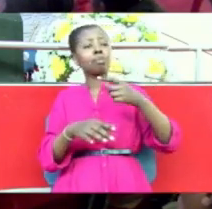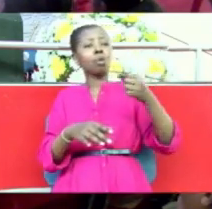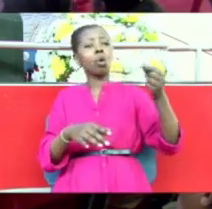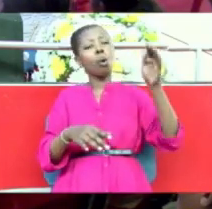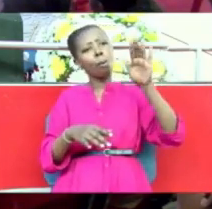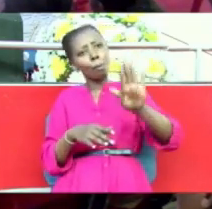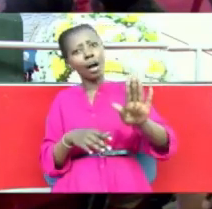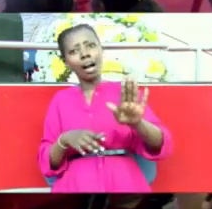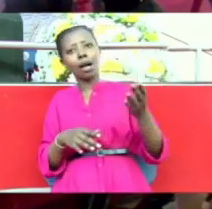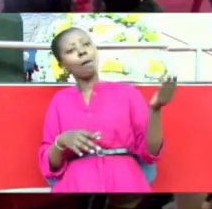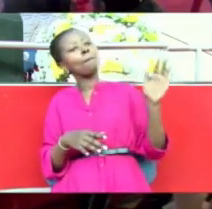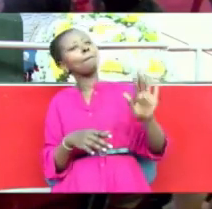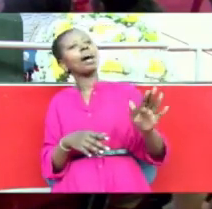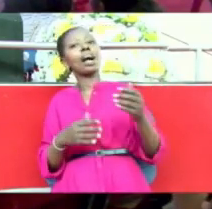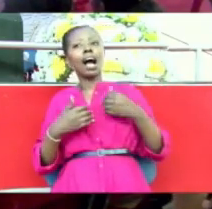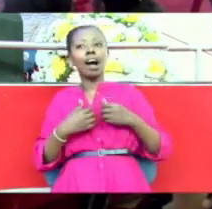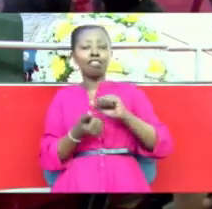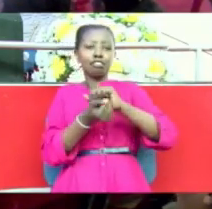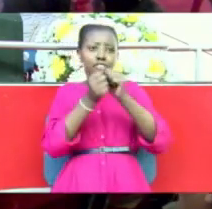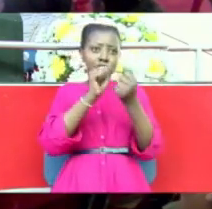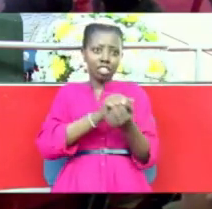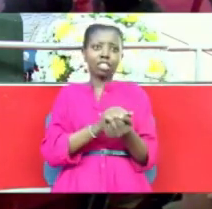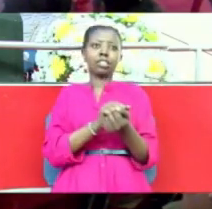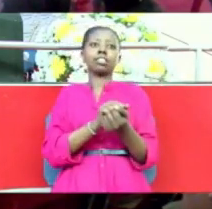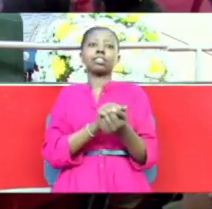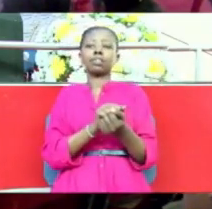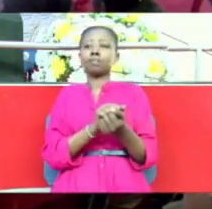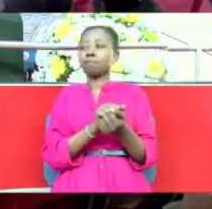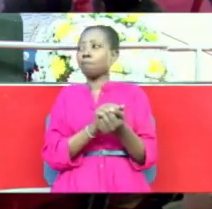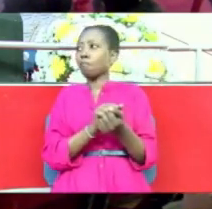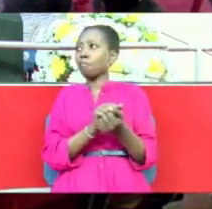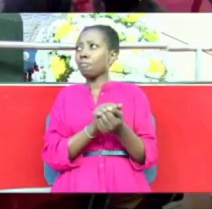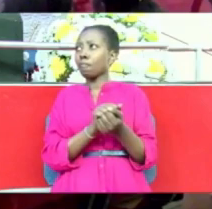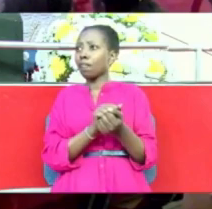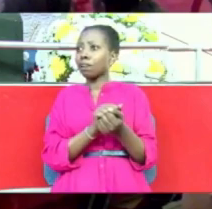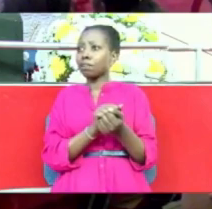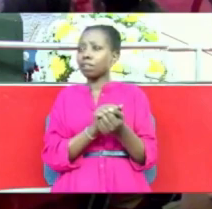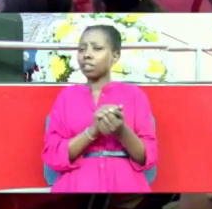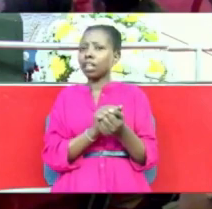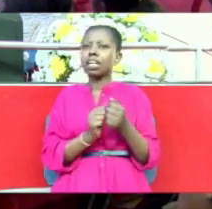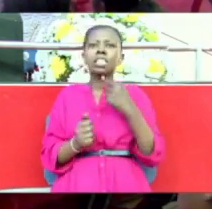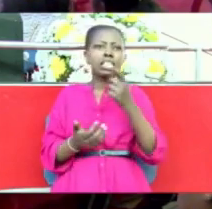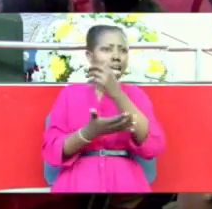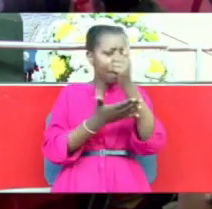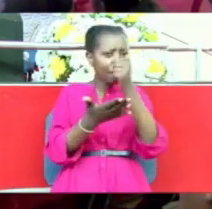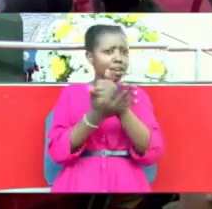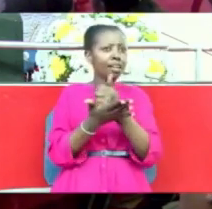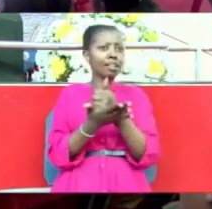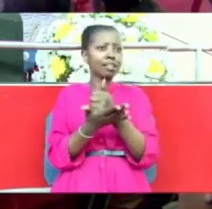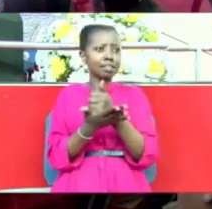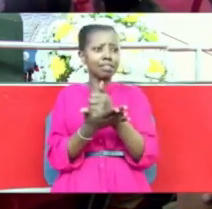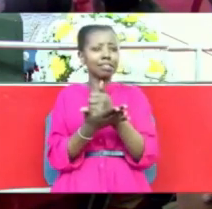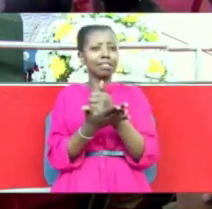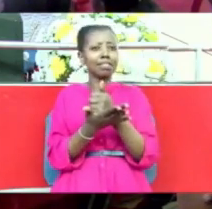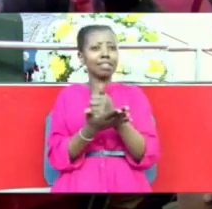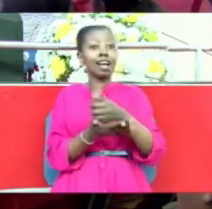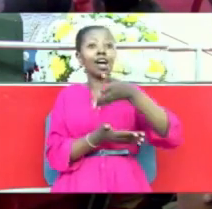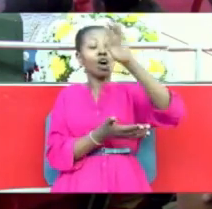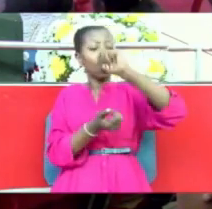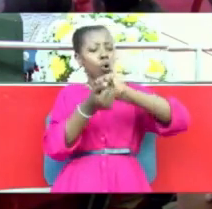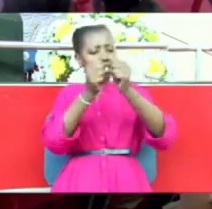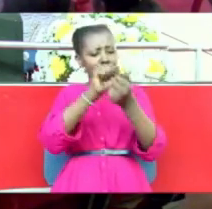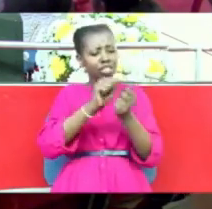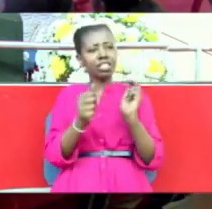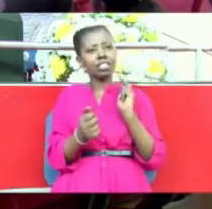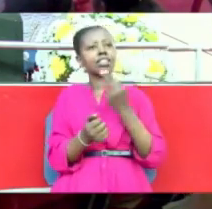Kuwe na mabadiliko. In the mighty name of Jesus. Katika jina kuu la Yesu. I could have had an amen from somebody. Pale nilitarajia mimi. Because God is going to change us. Kwa